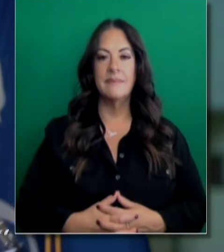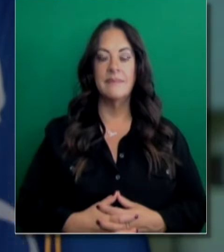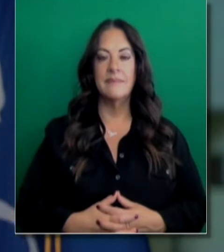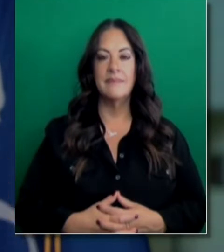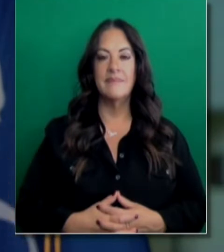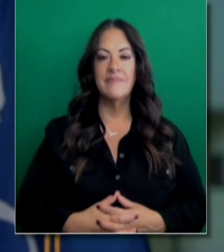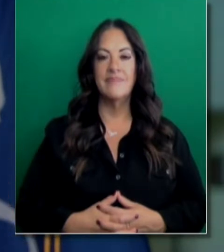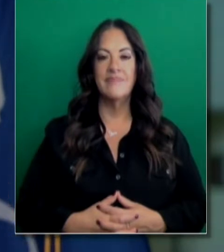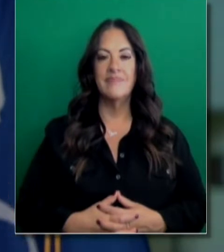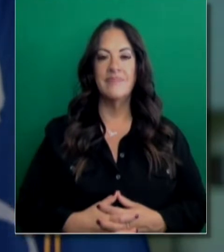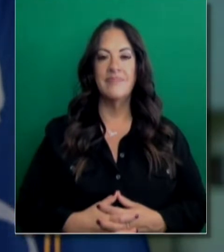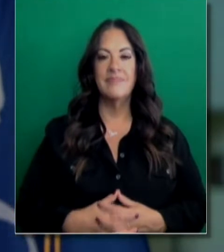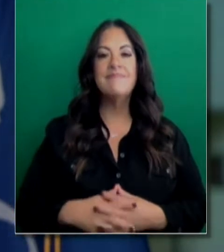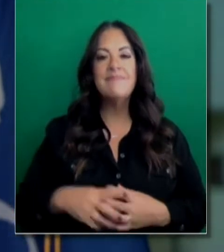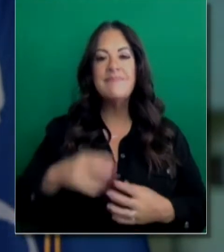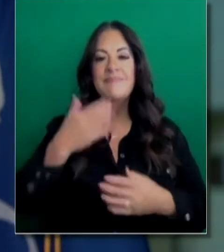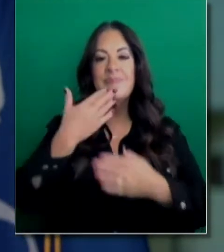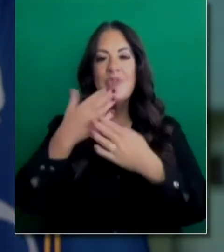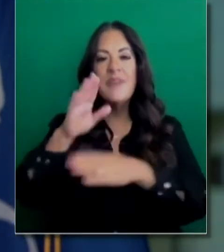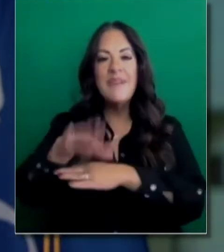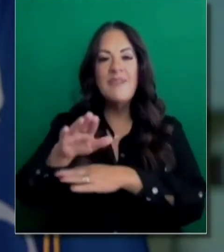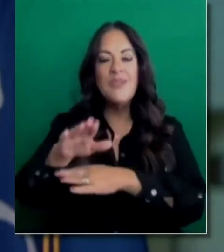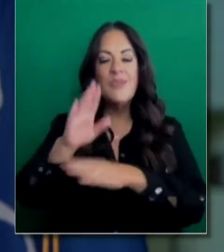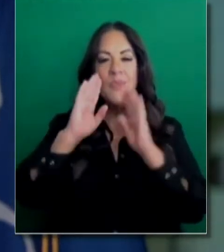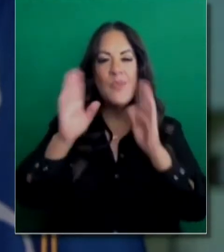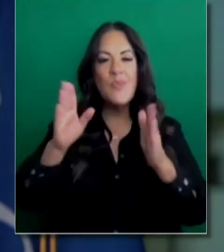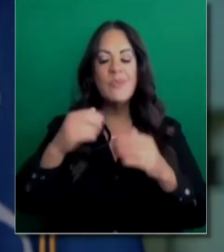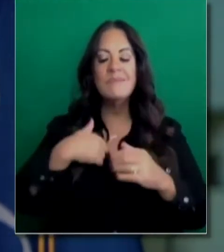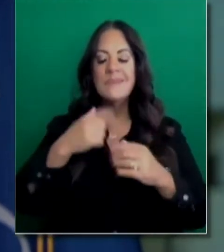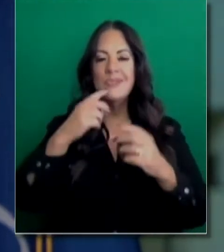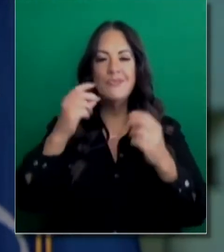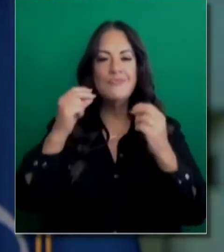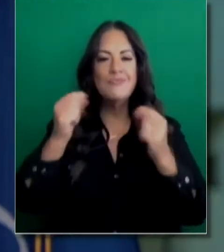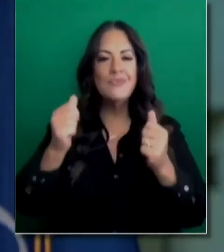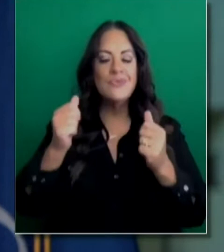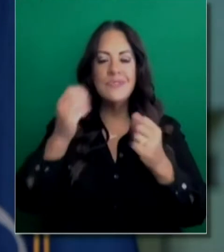Well, good afternoon, everybody. I'll just jump right into today's update.